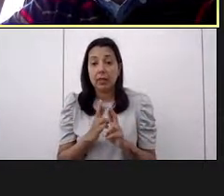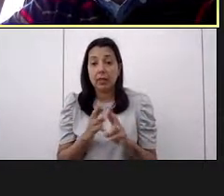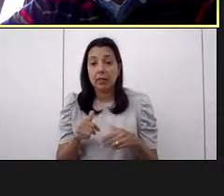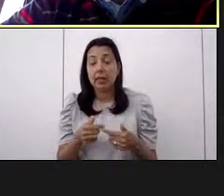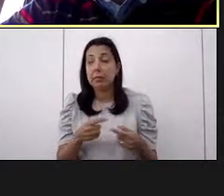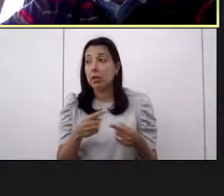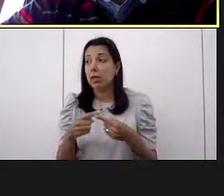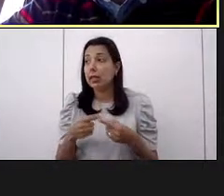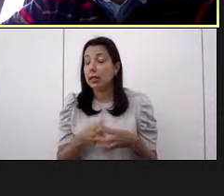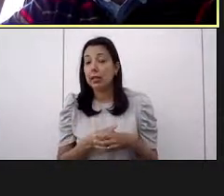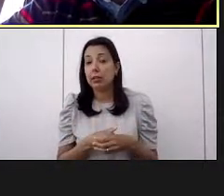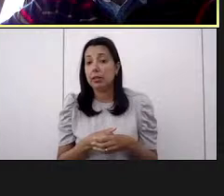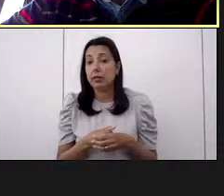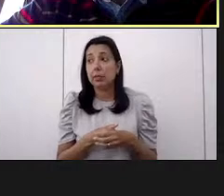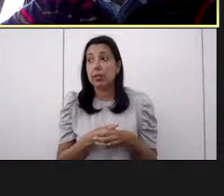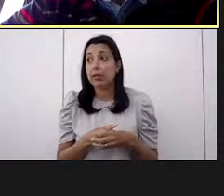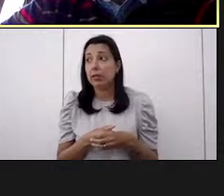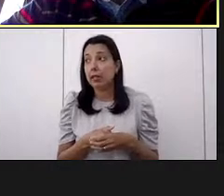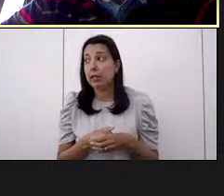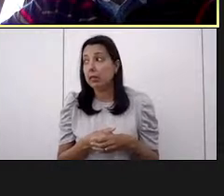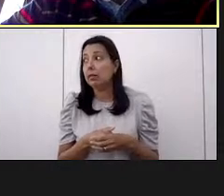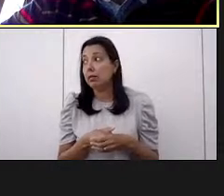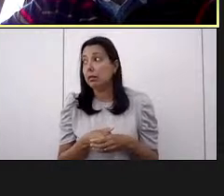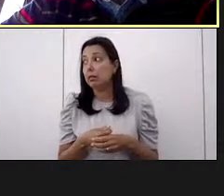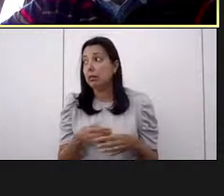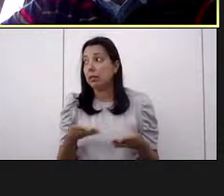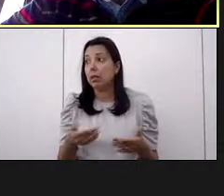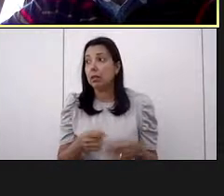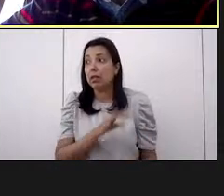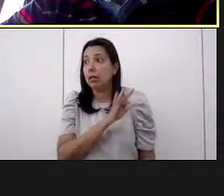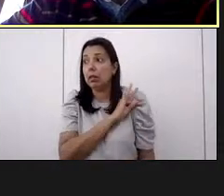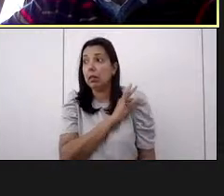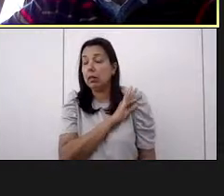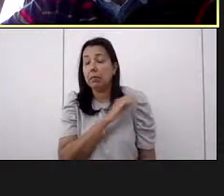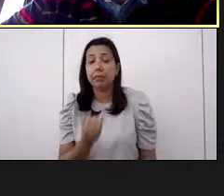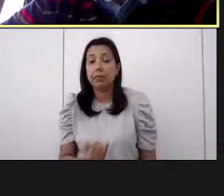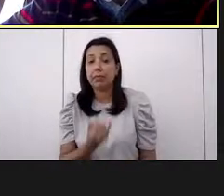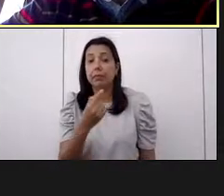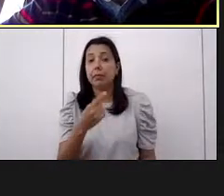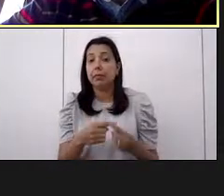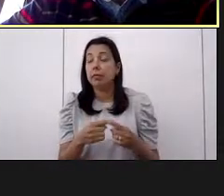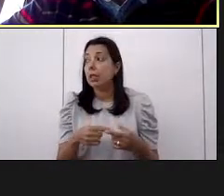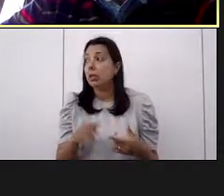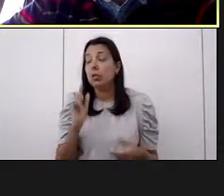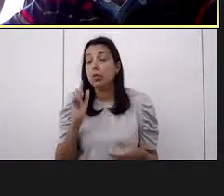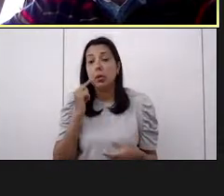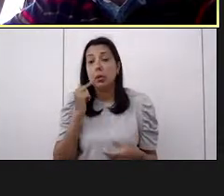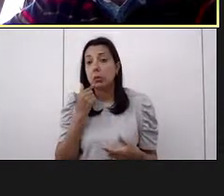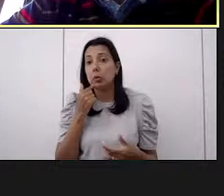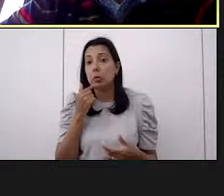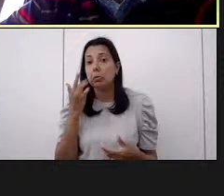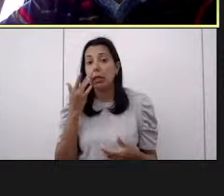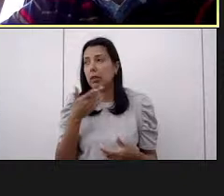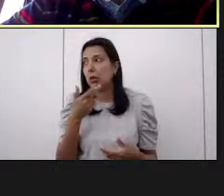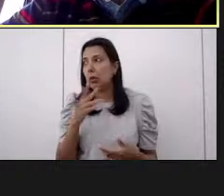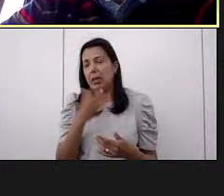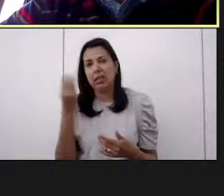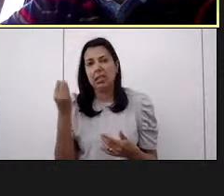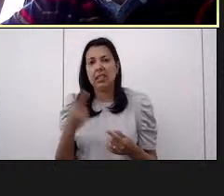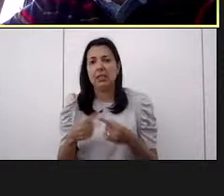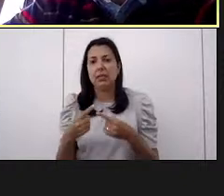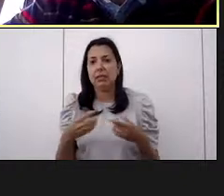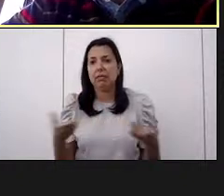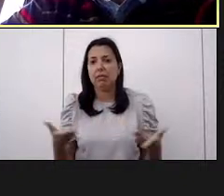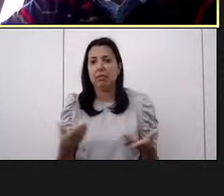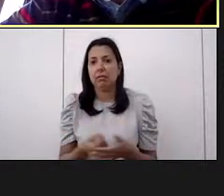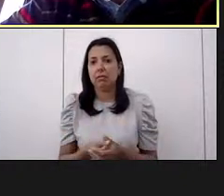Contractual techniques are important in managerialized legal frameworks as they combine flexibility and